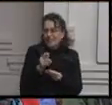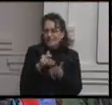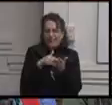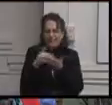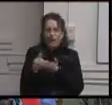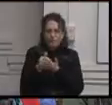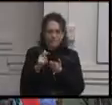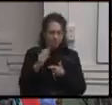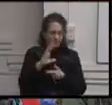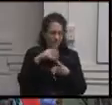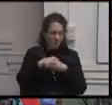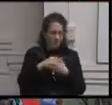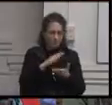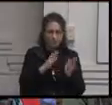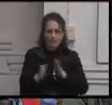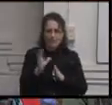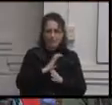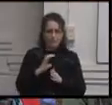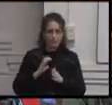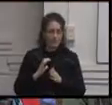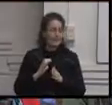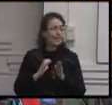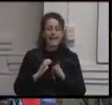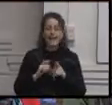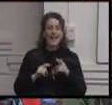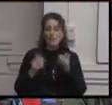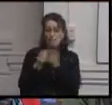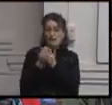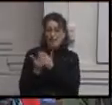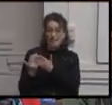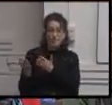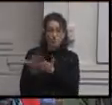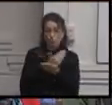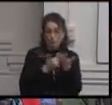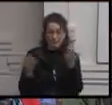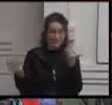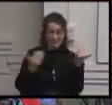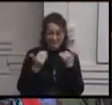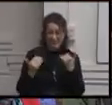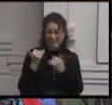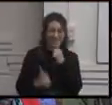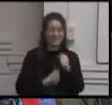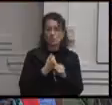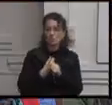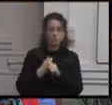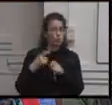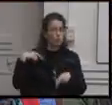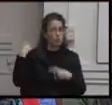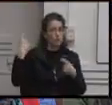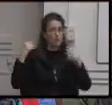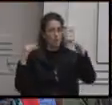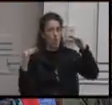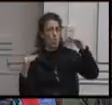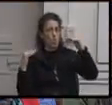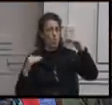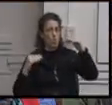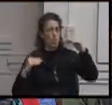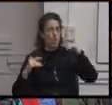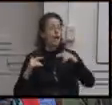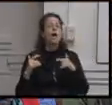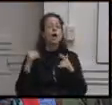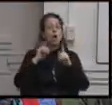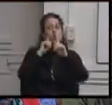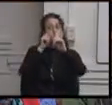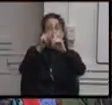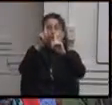in indicate that we are still lagging behind in contributions. Again, this year's goal, $100,000 in